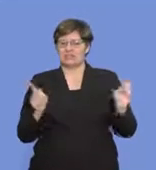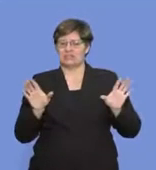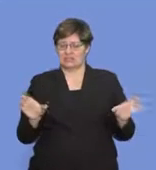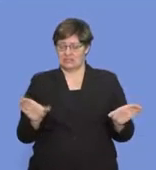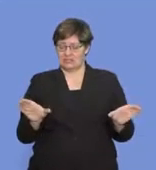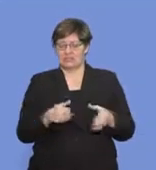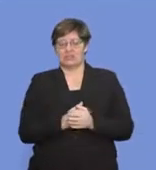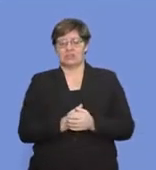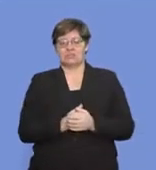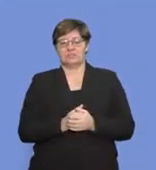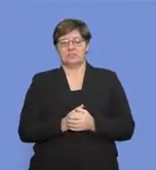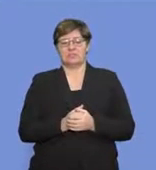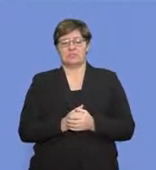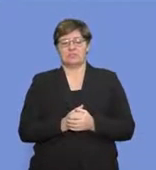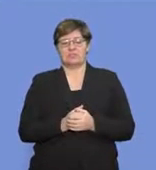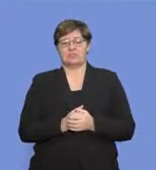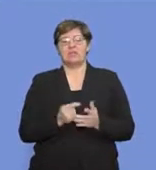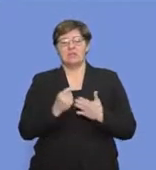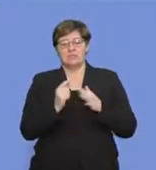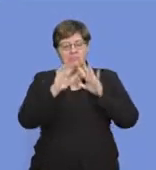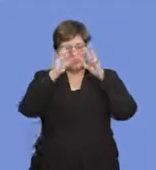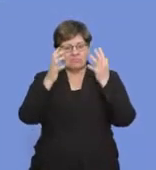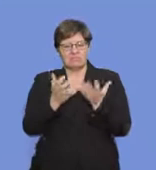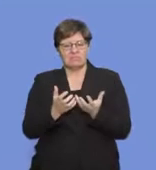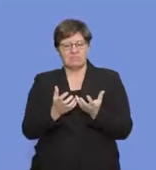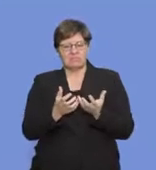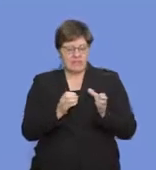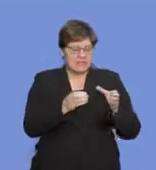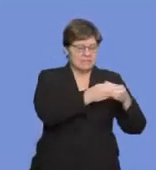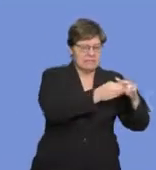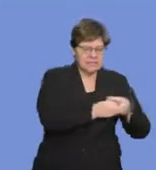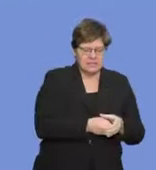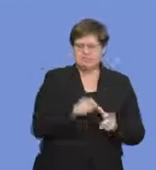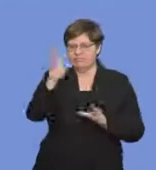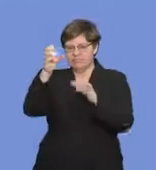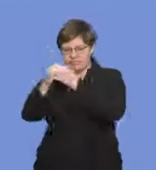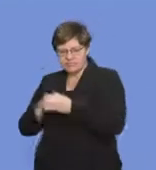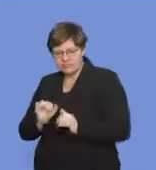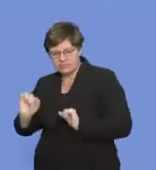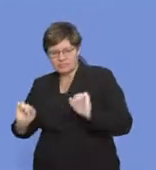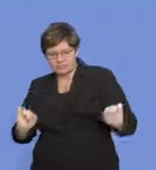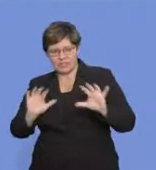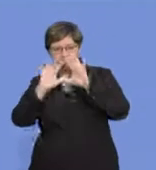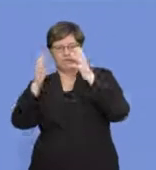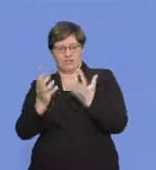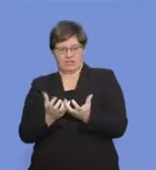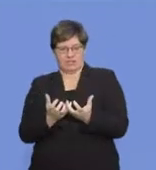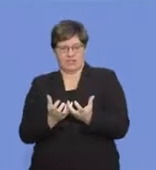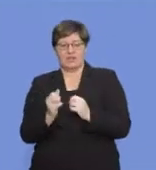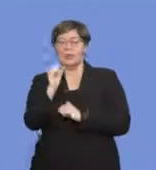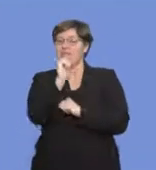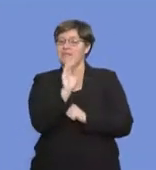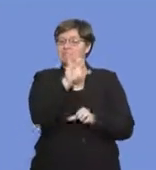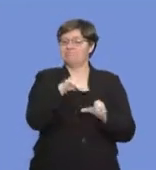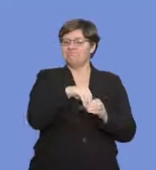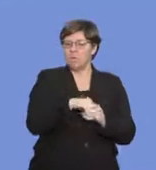have a look at geographic speciation and the mechanism that involves actual